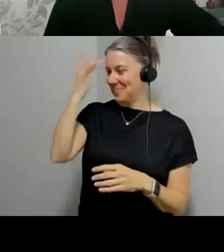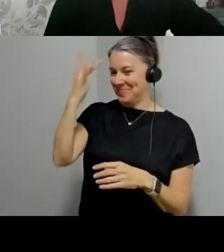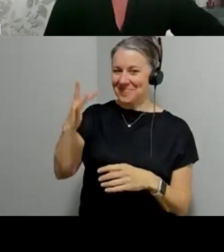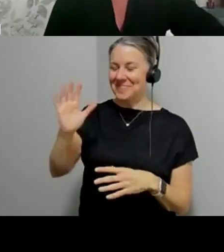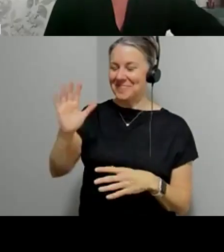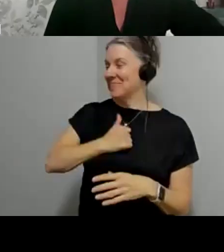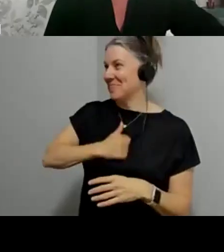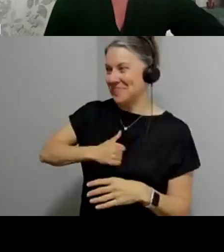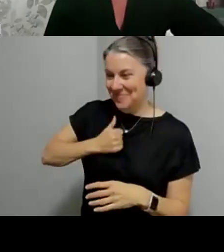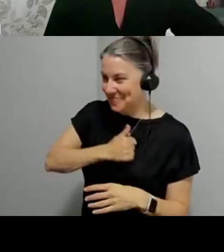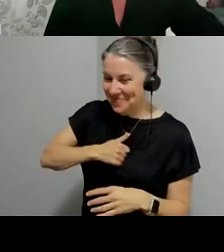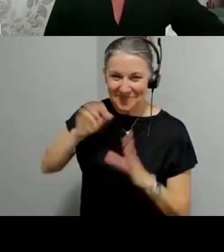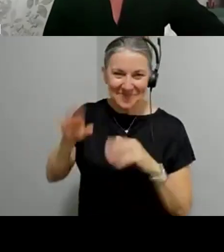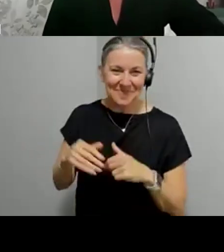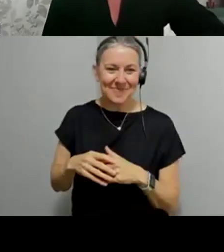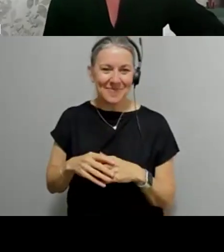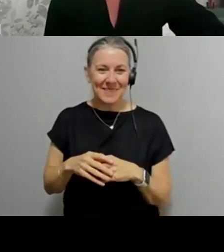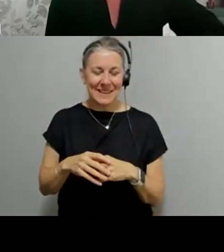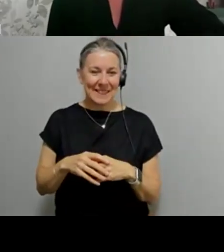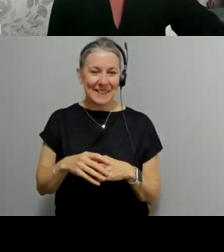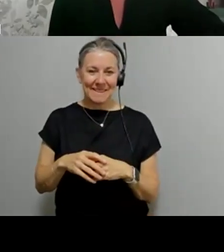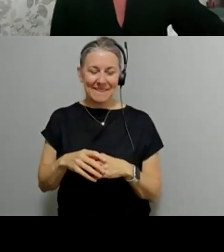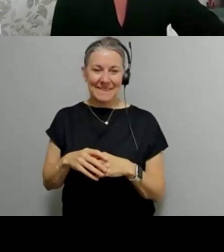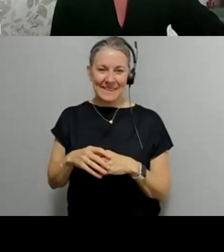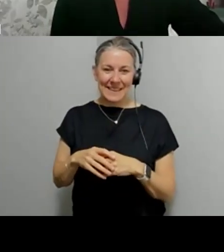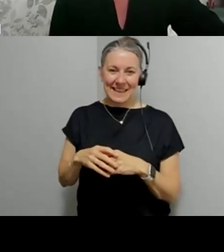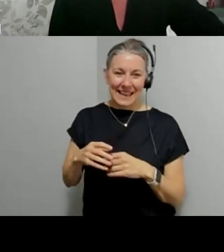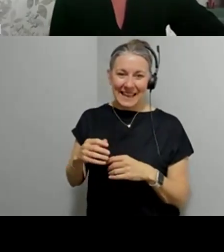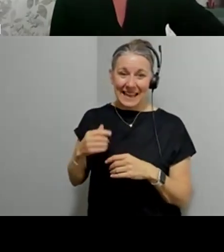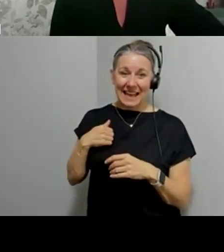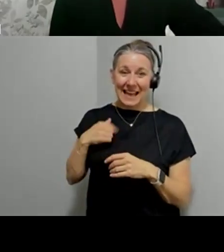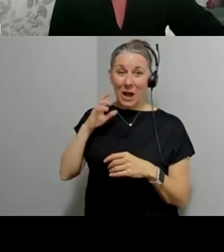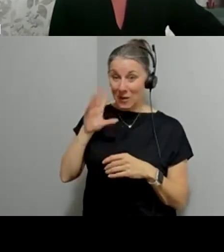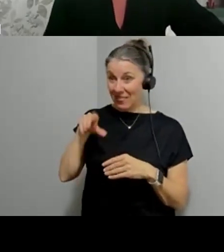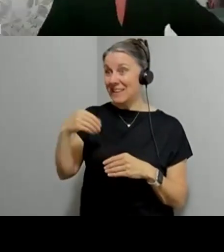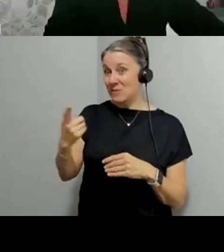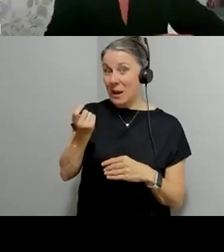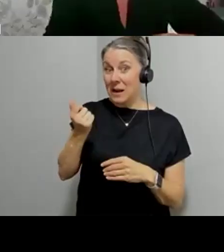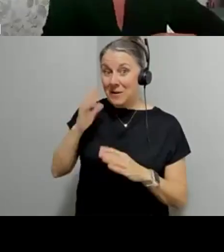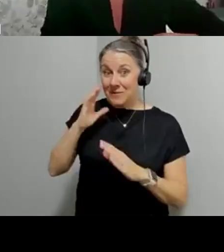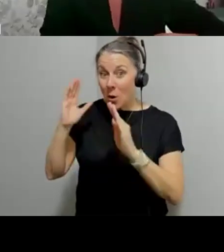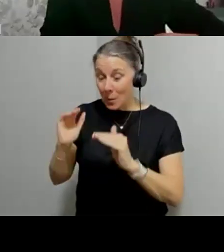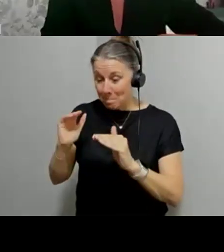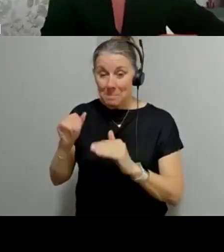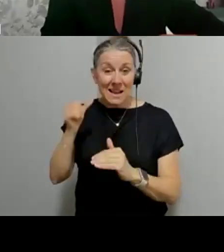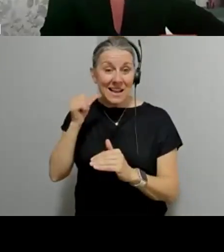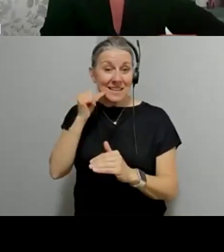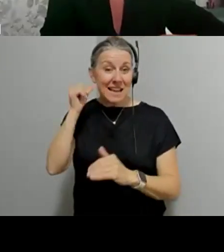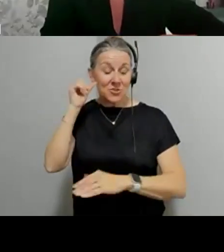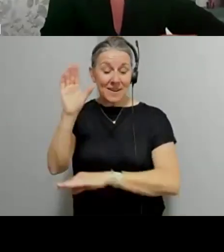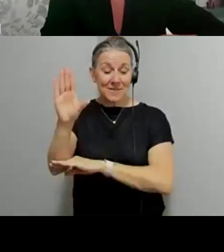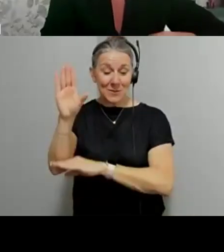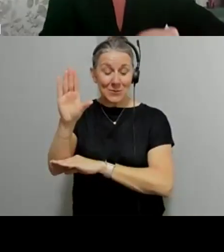Sorry. Not at all. Sorry. I'm going to say, I'm giving you a little bit of hope. So yesterday afternoon, I